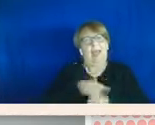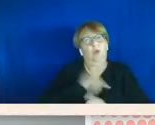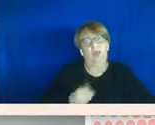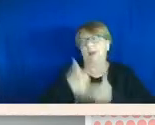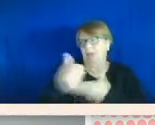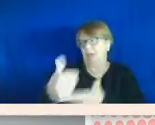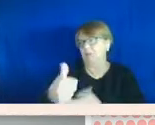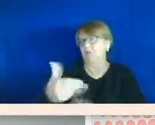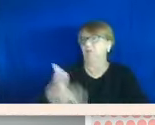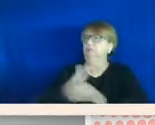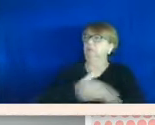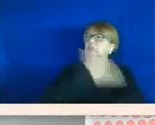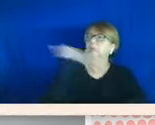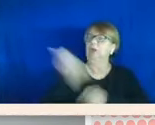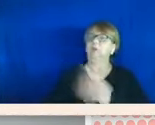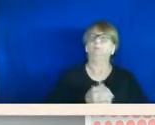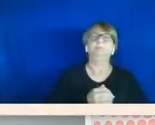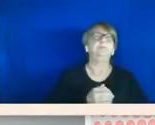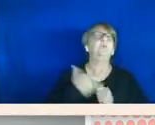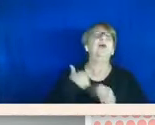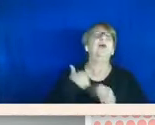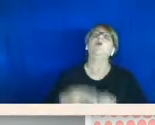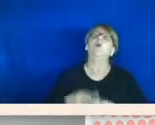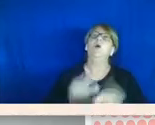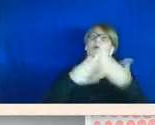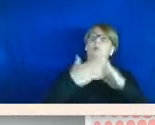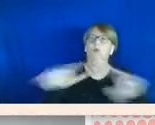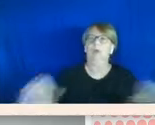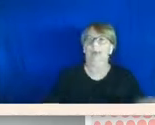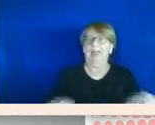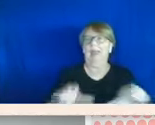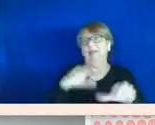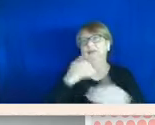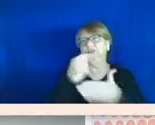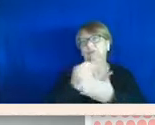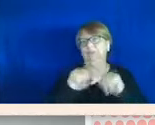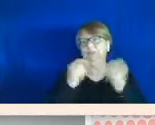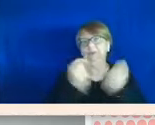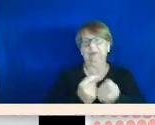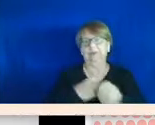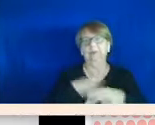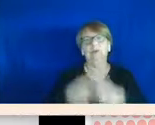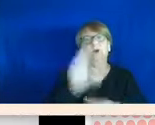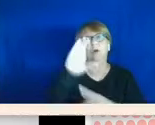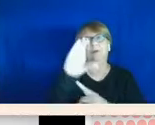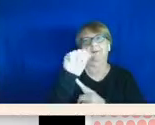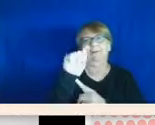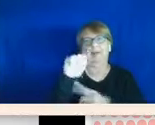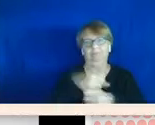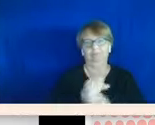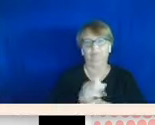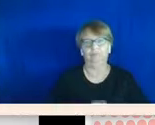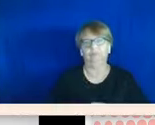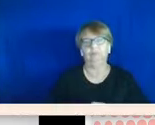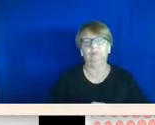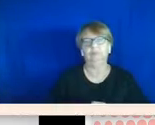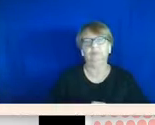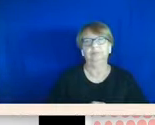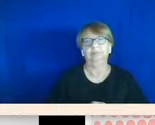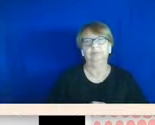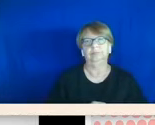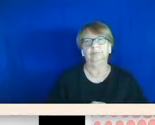So we have what's called a community action treatment team that's also commonly called CAT. And it, unlike my cats, it